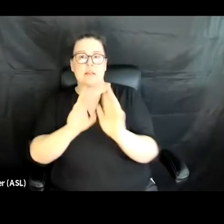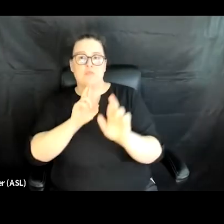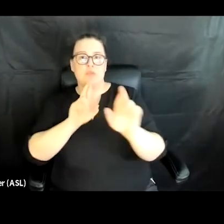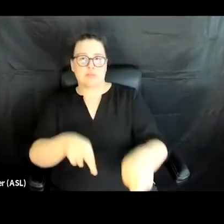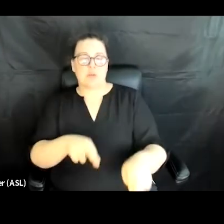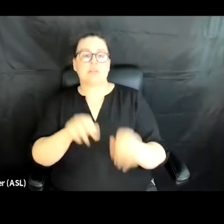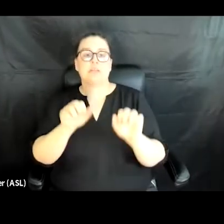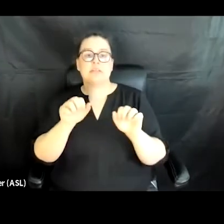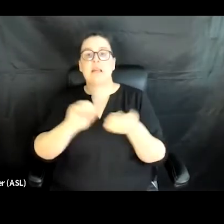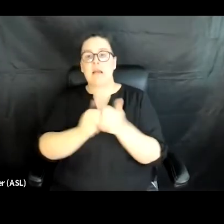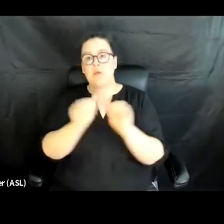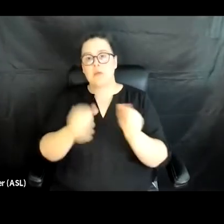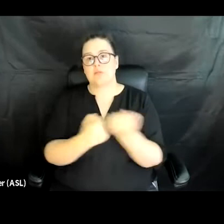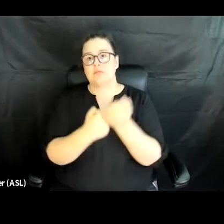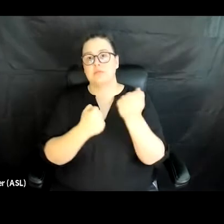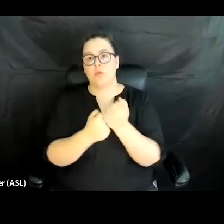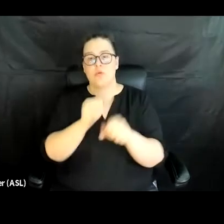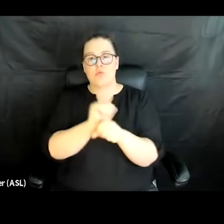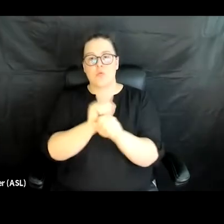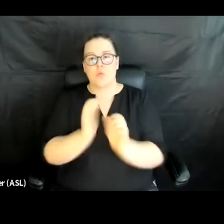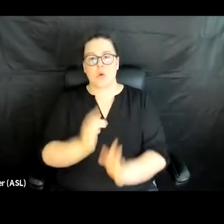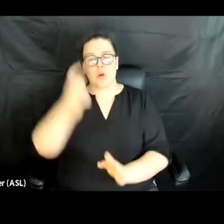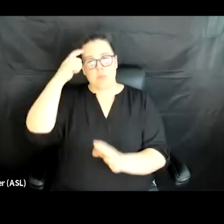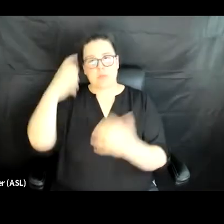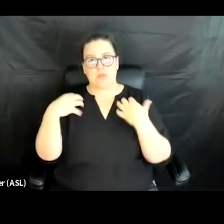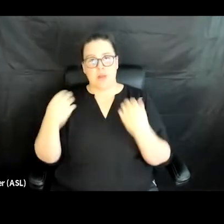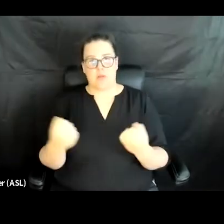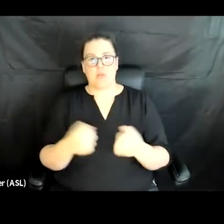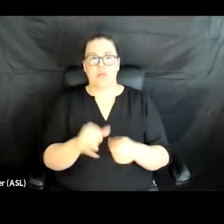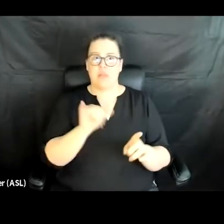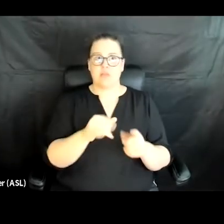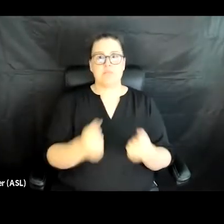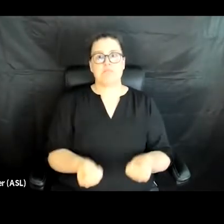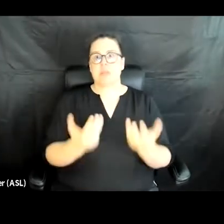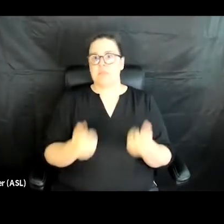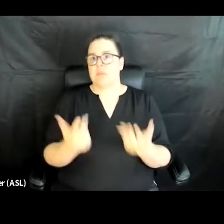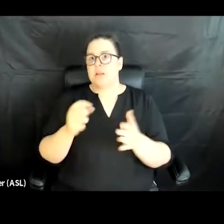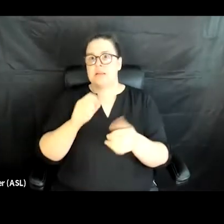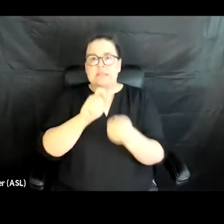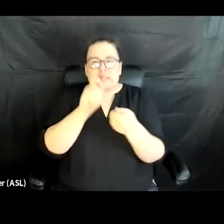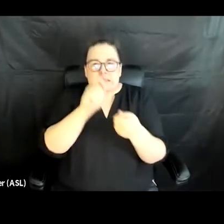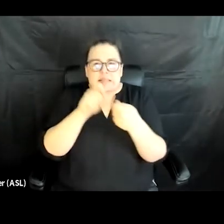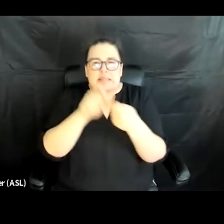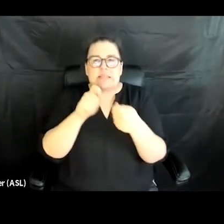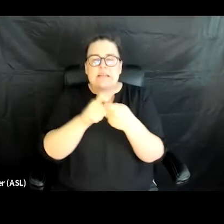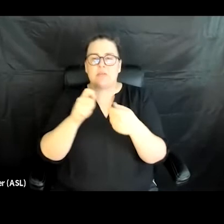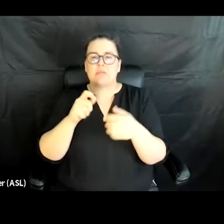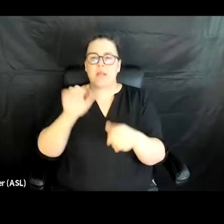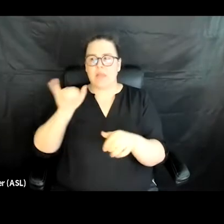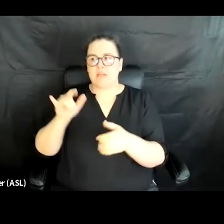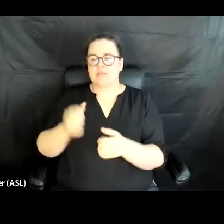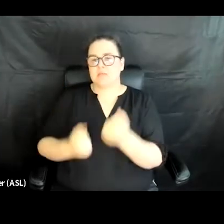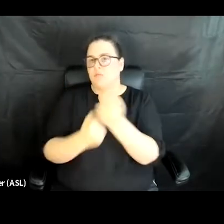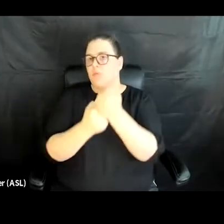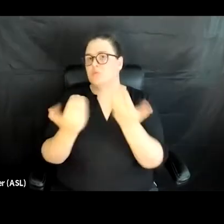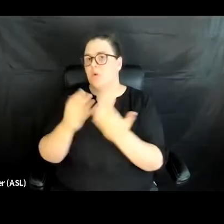worker mental health. It provides a number of state examples and details that complement the findings Bobby had shared earlier. I'll just be